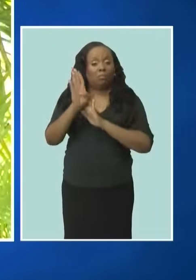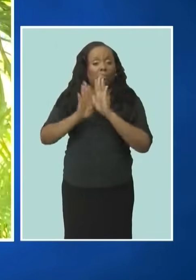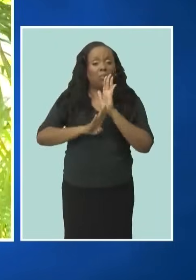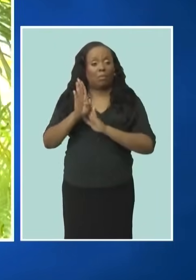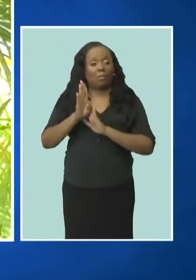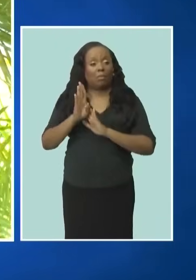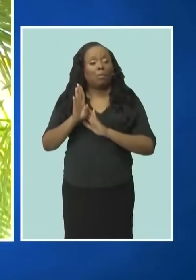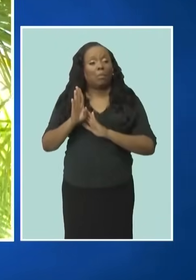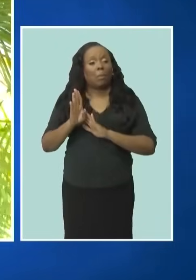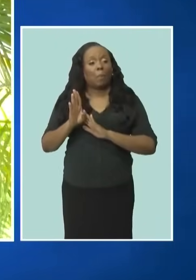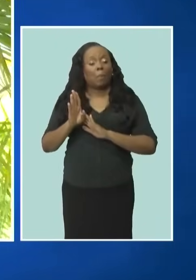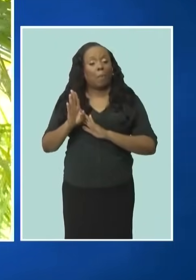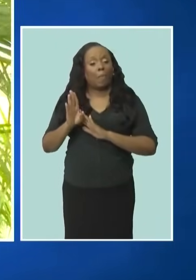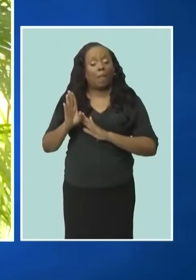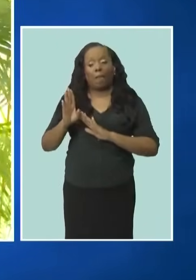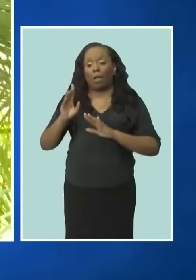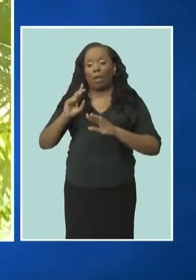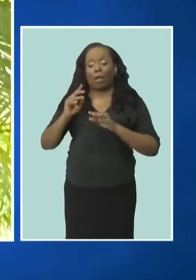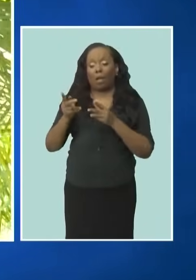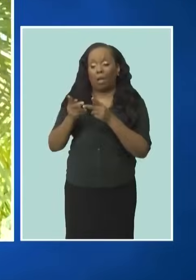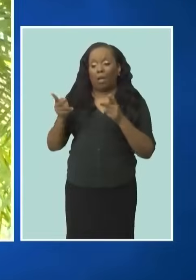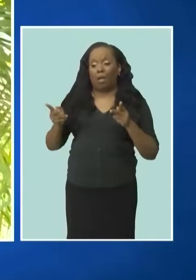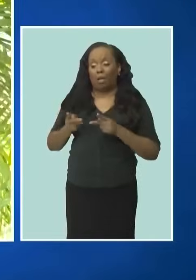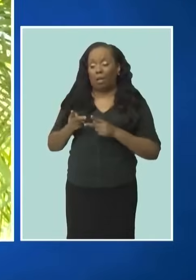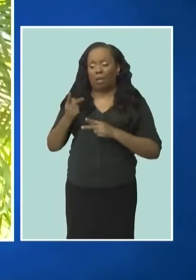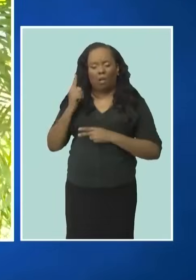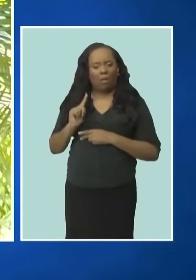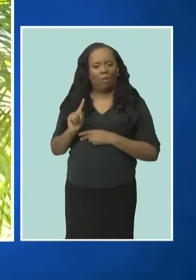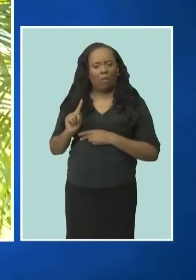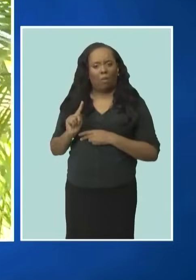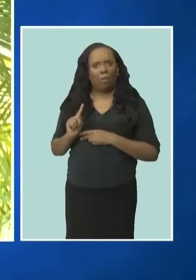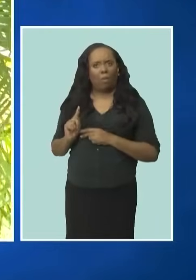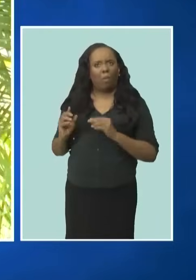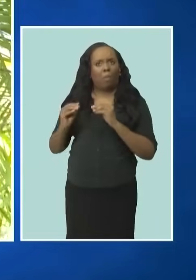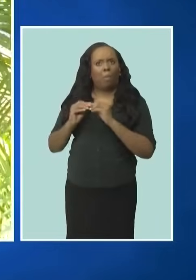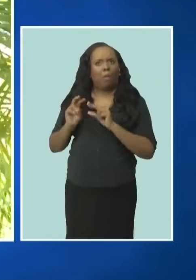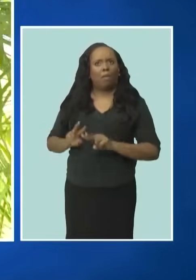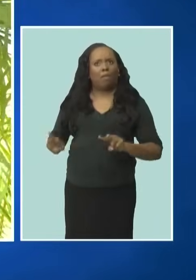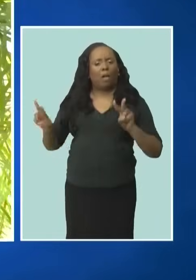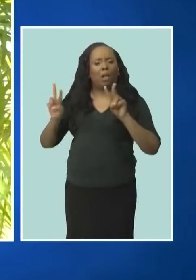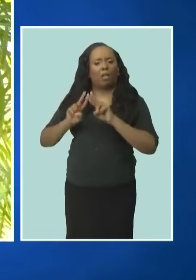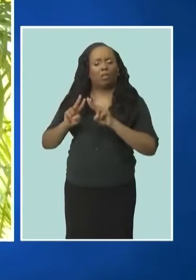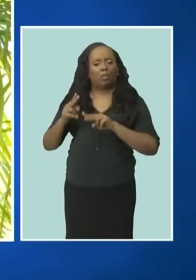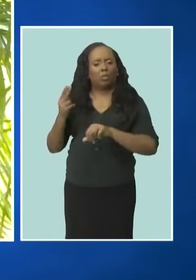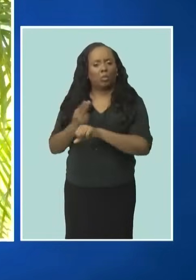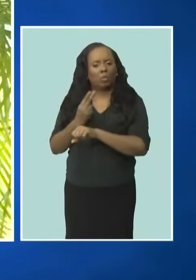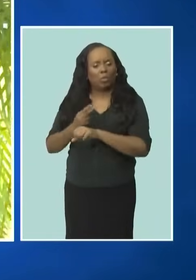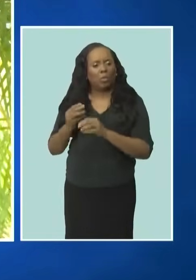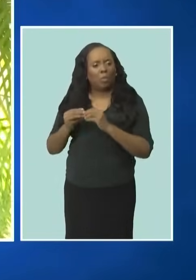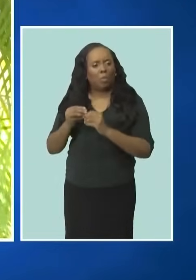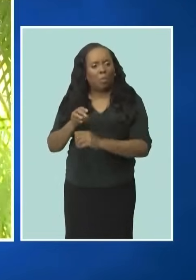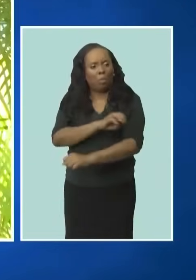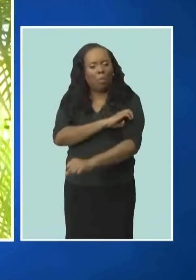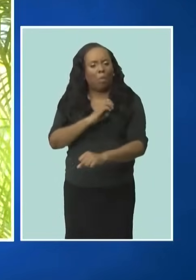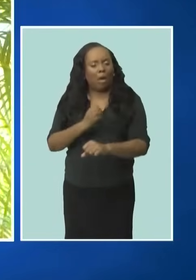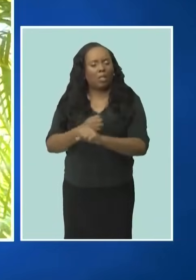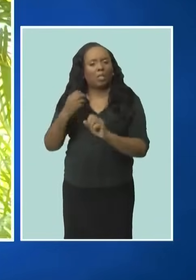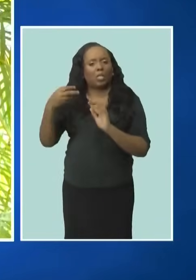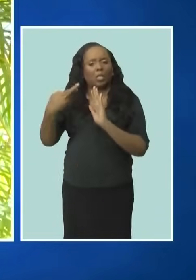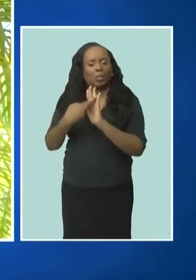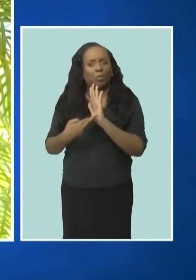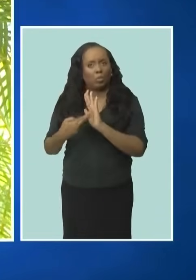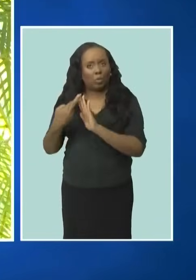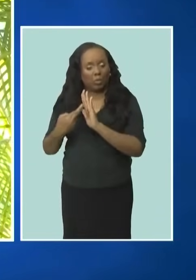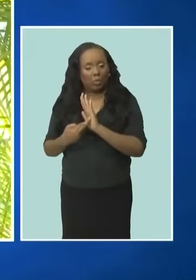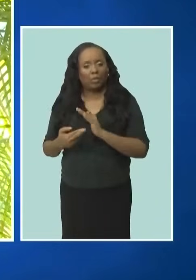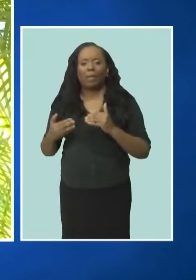its purpose, its services, and how it can generate value using sustainable energy principles. The challenge had